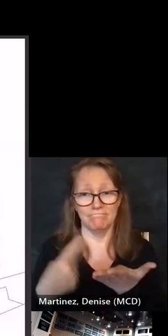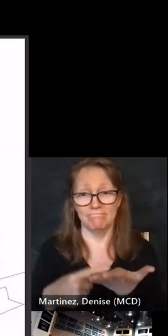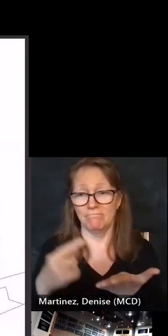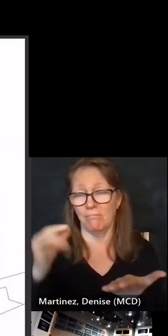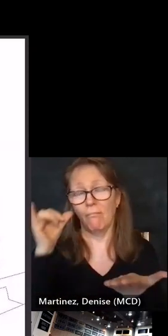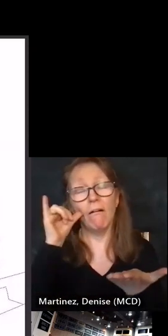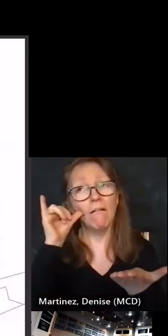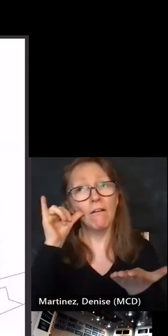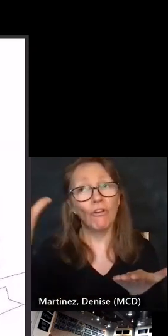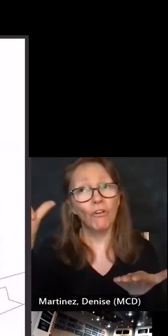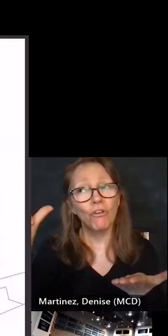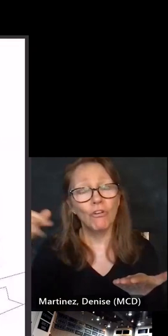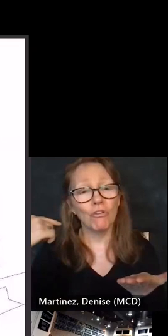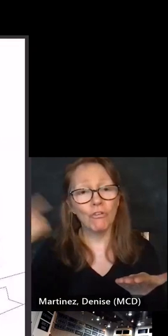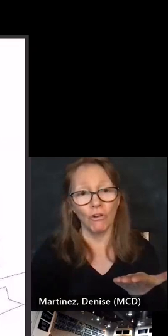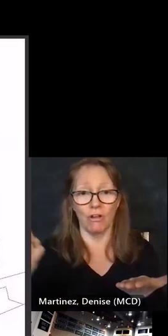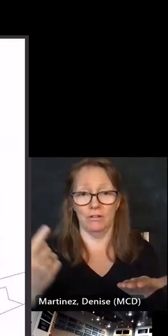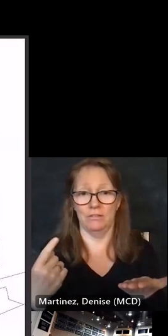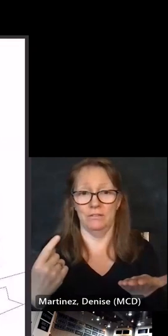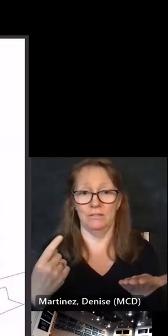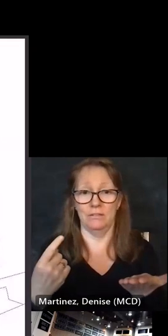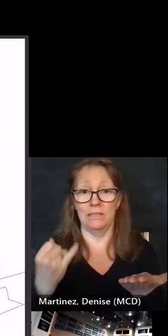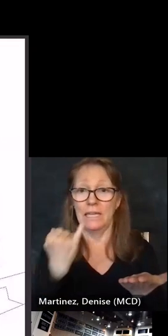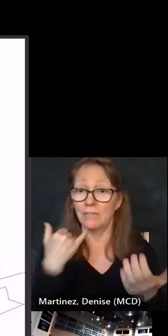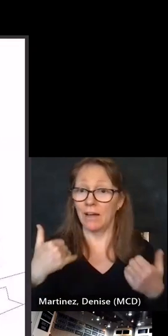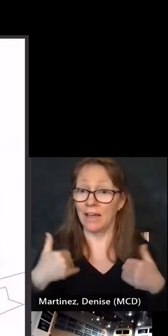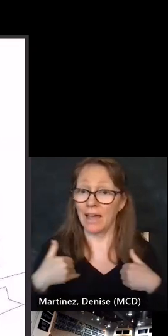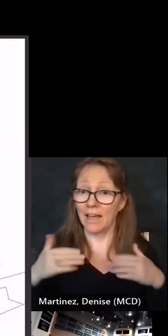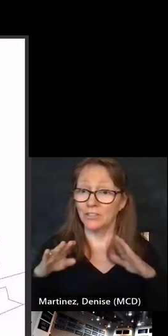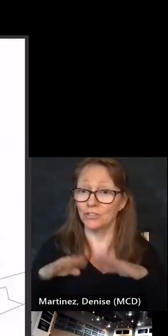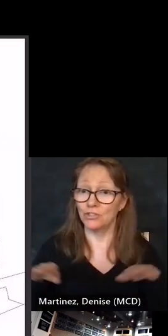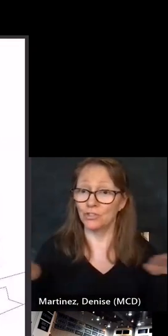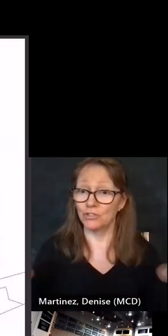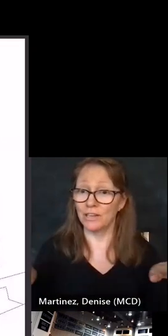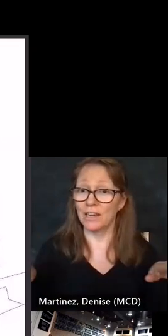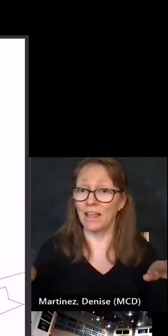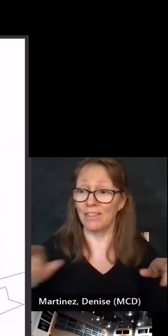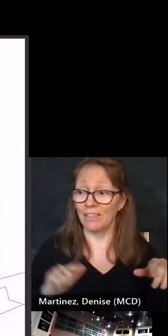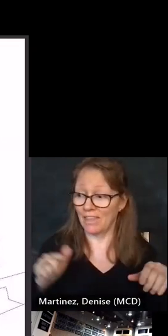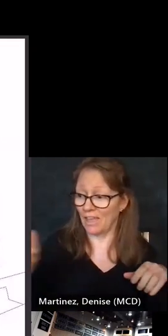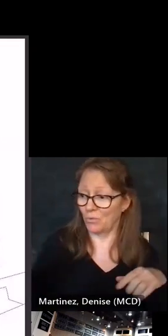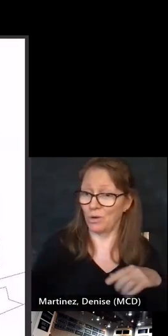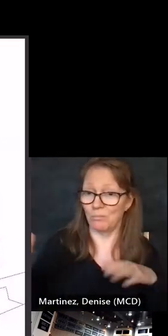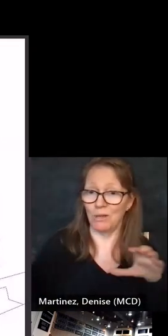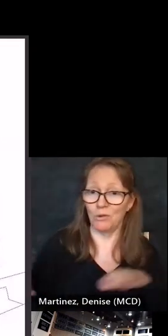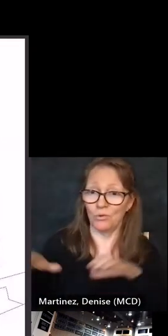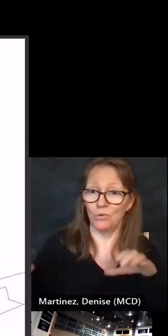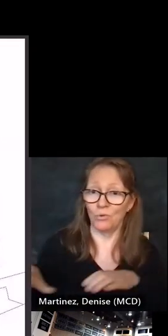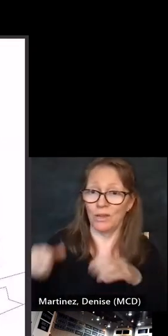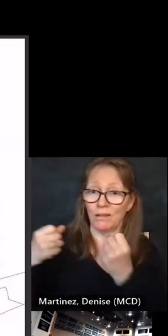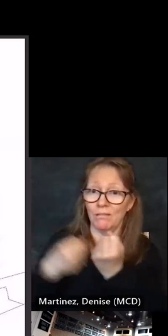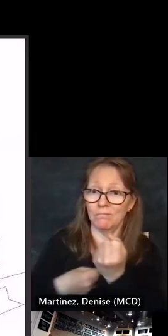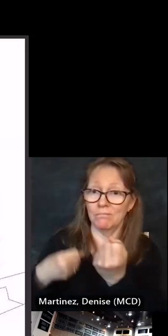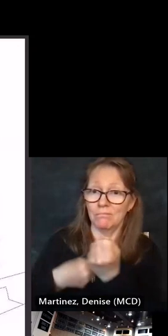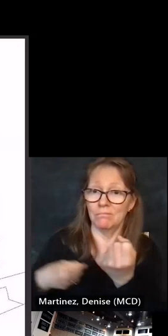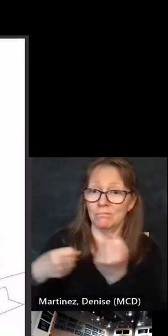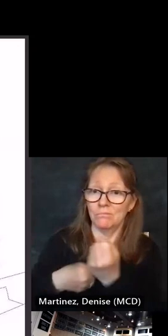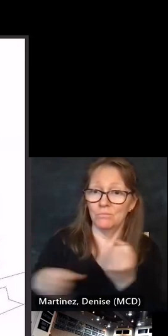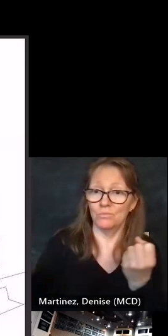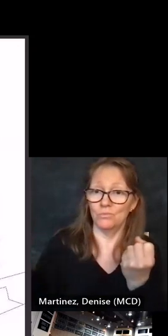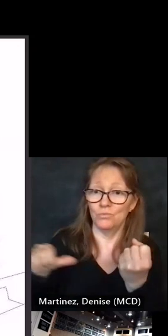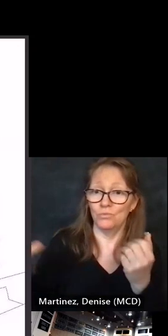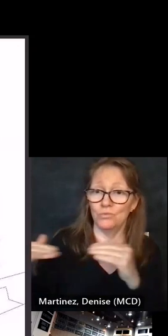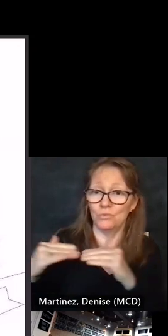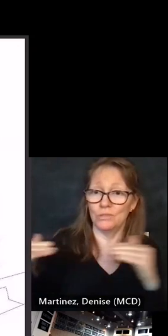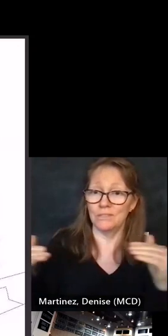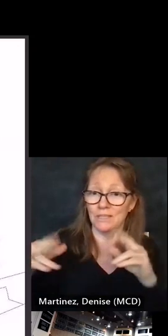If I had children, I think they would probably be working on this too. I want to correct a couple of things you said earlier that I just don't